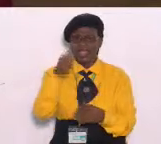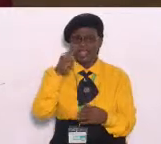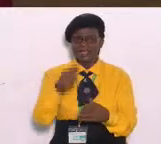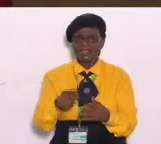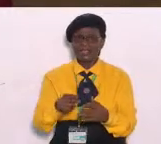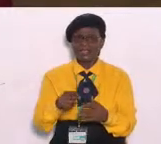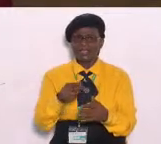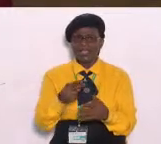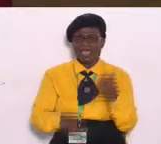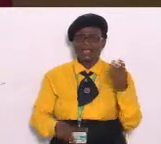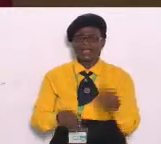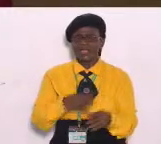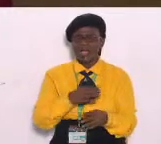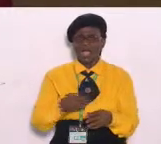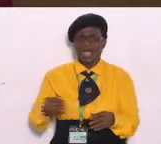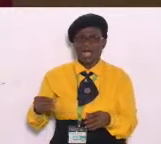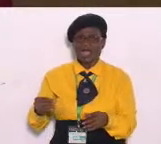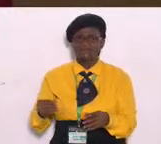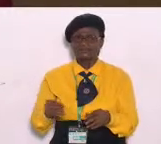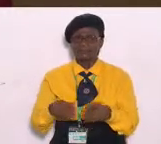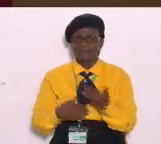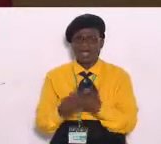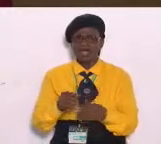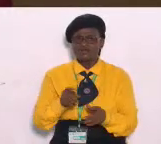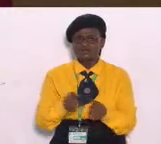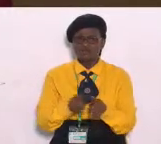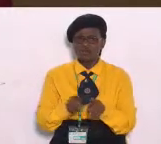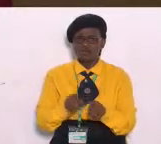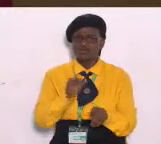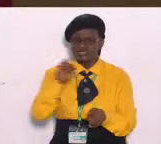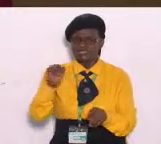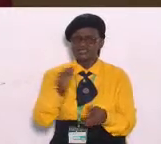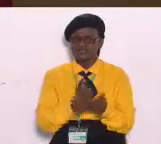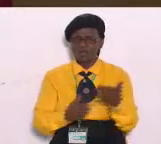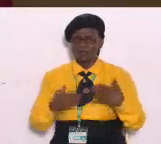so the someone who gets wealth,